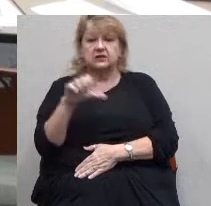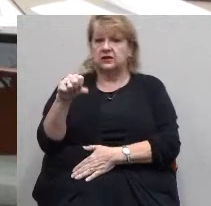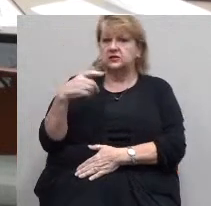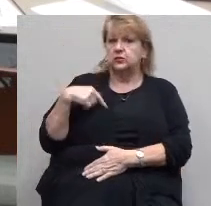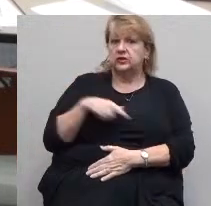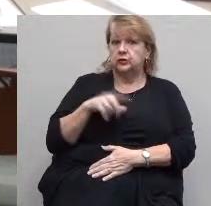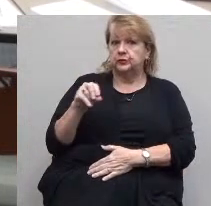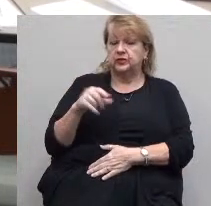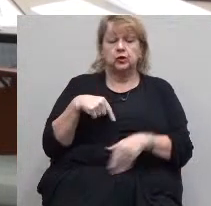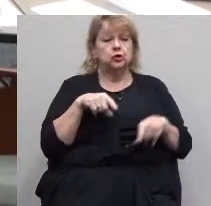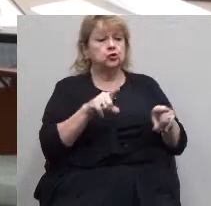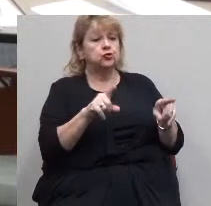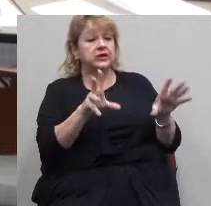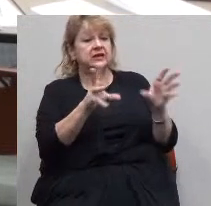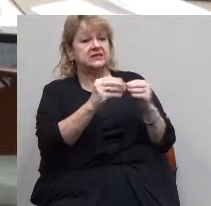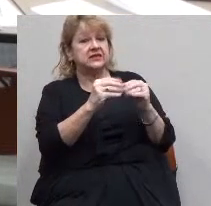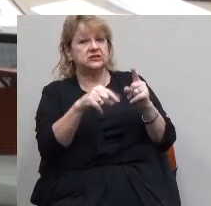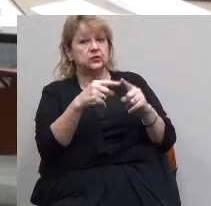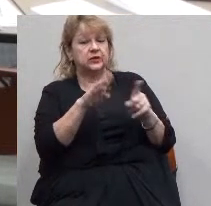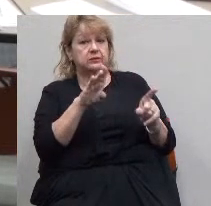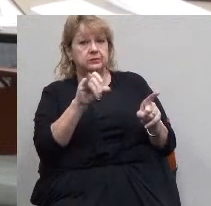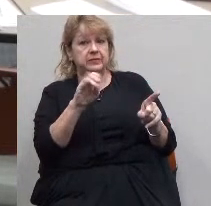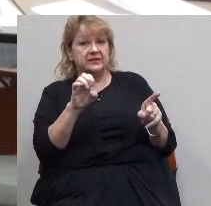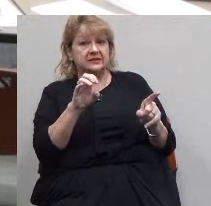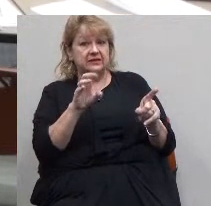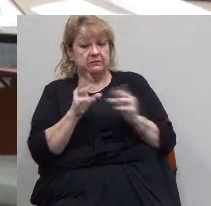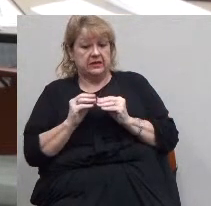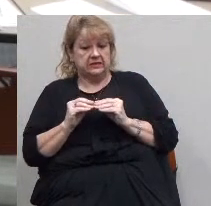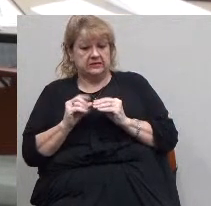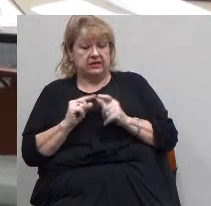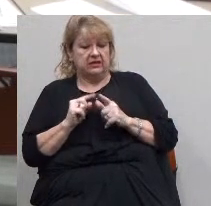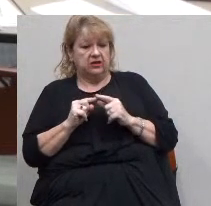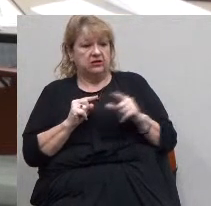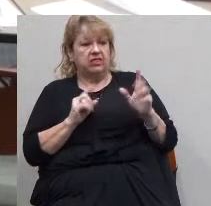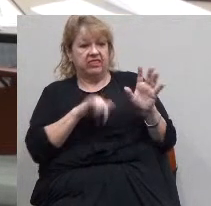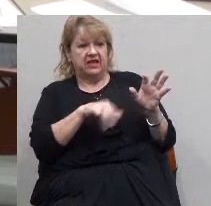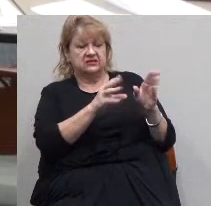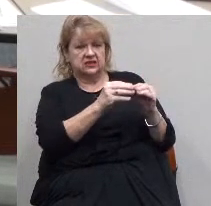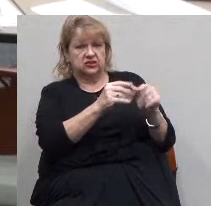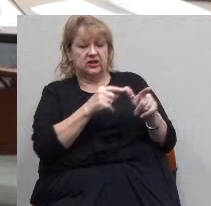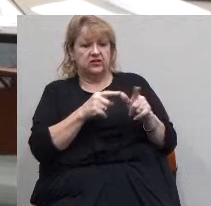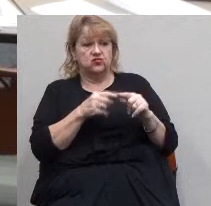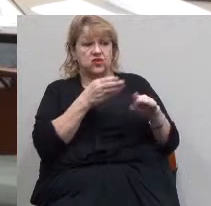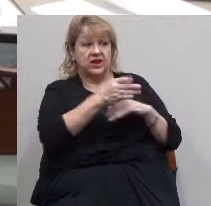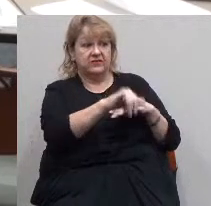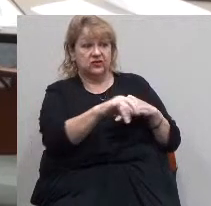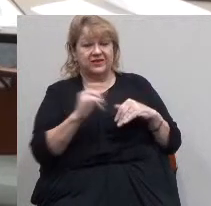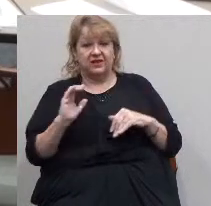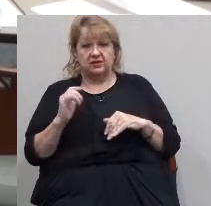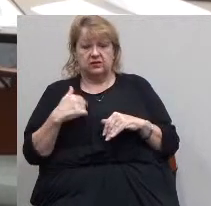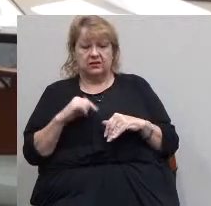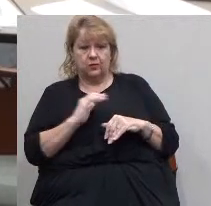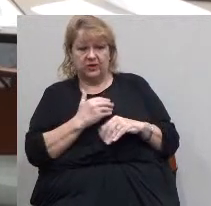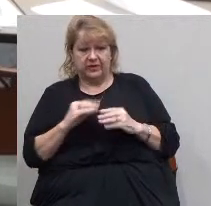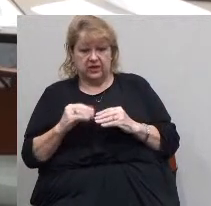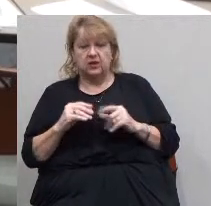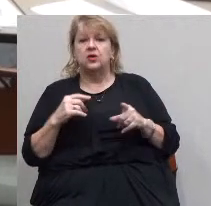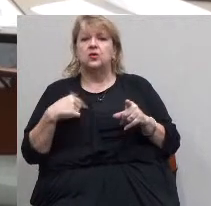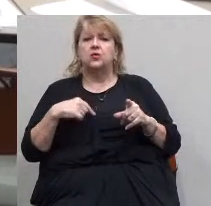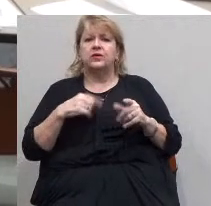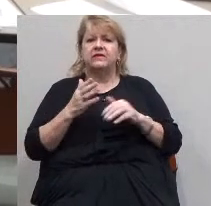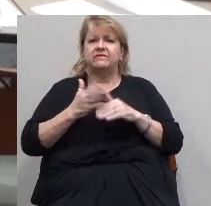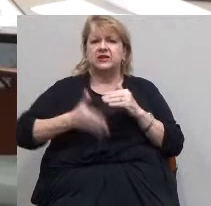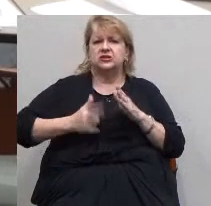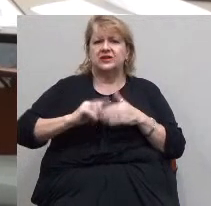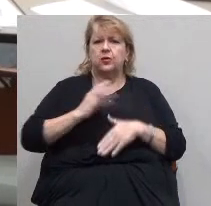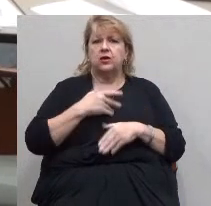During the session, whenever BESE meets and right after the session, we usually have legislative updates that last up until we finish out the policy